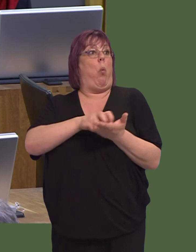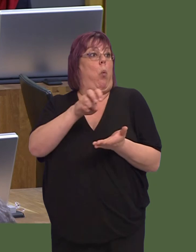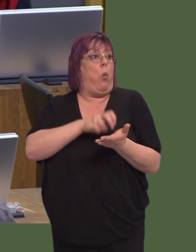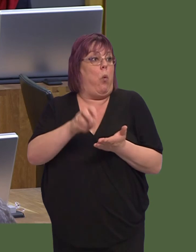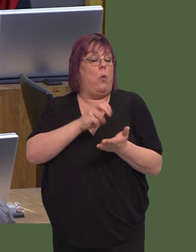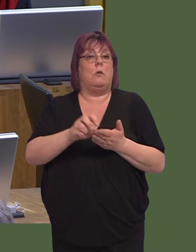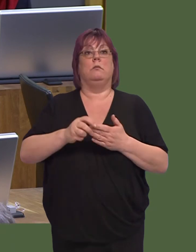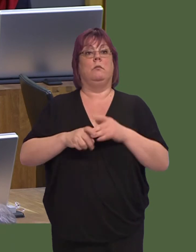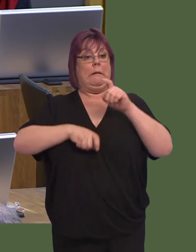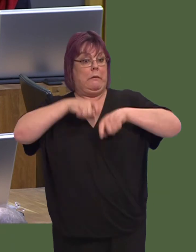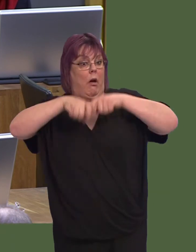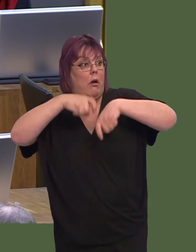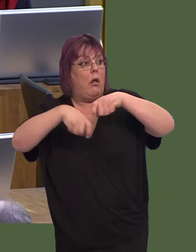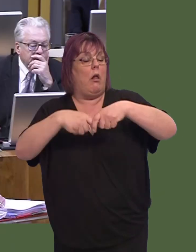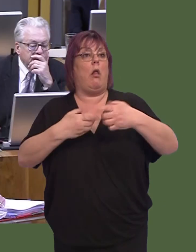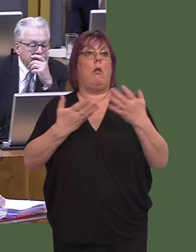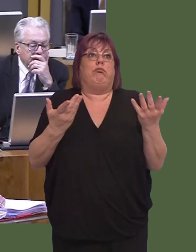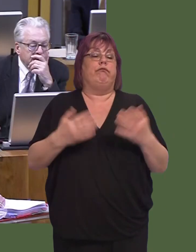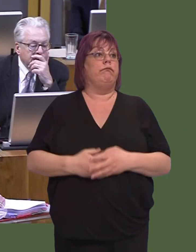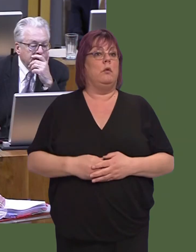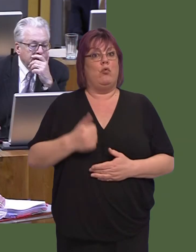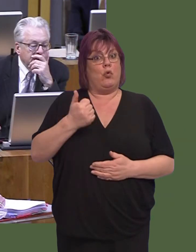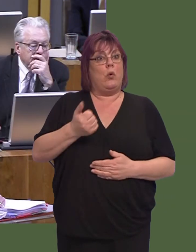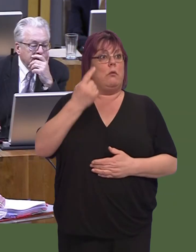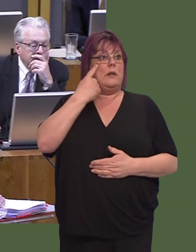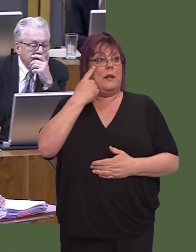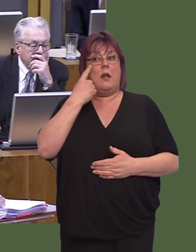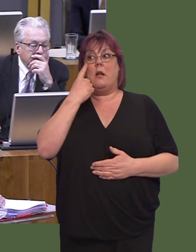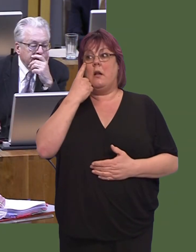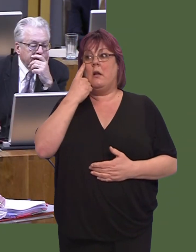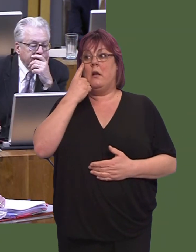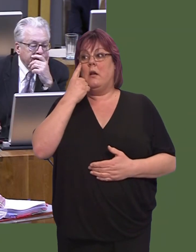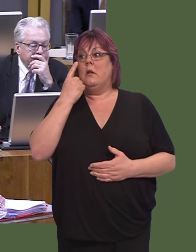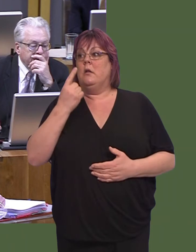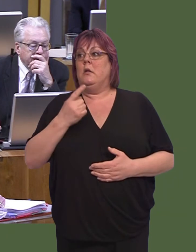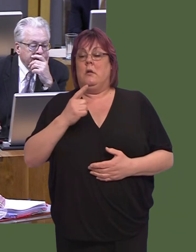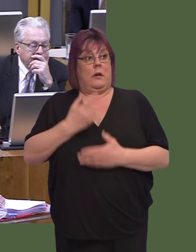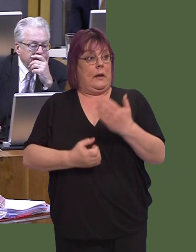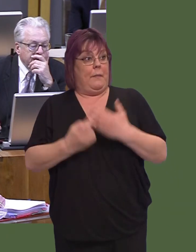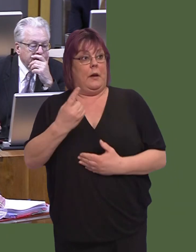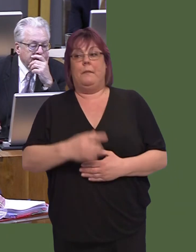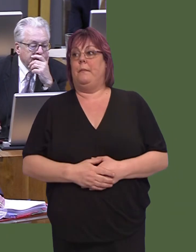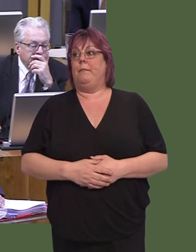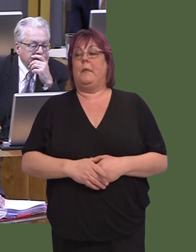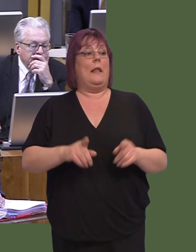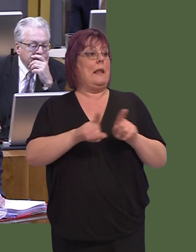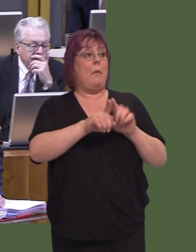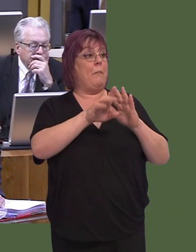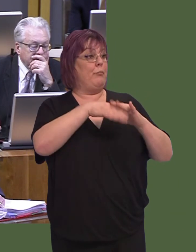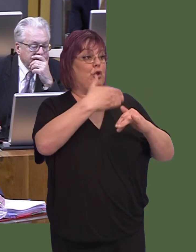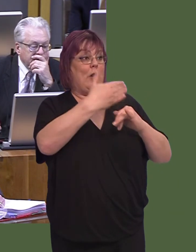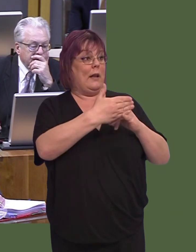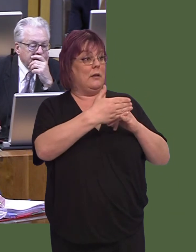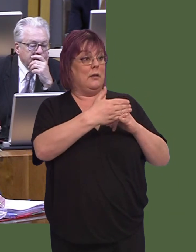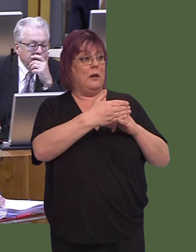be able to walk, to be able to cycle, and it's good to see authorities such, if I can put in just a plug for